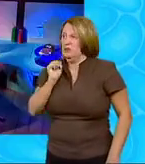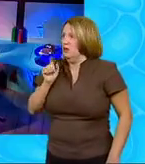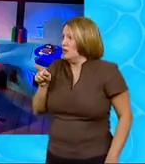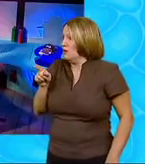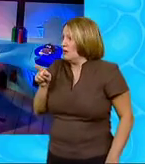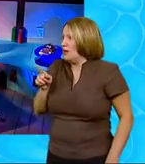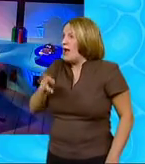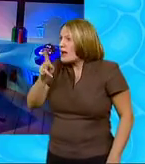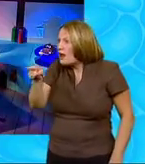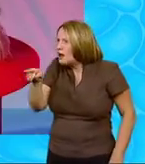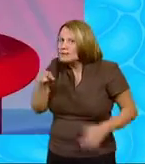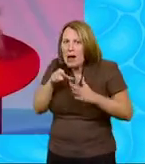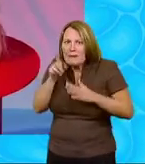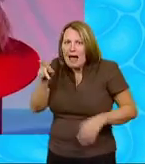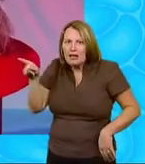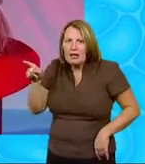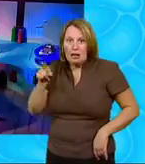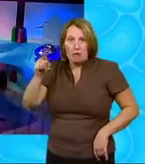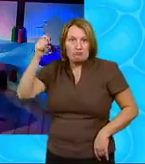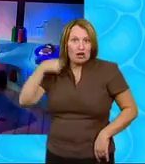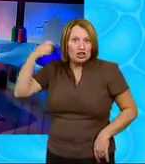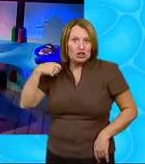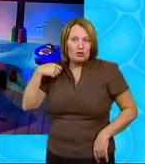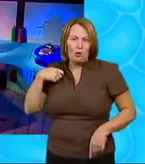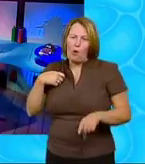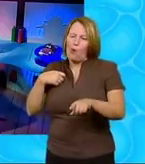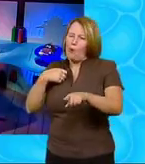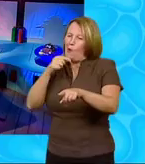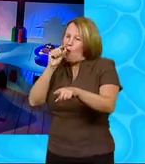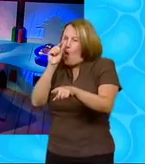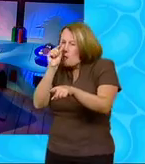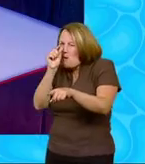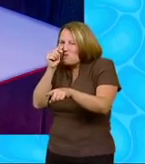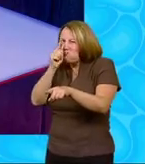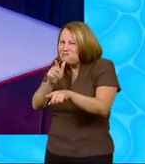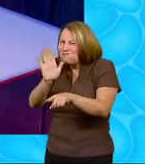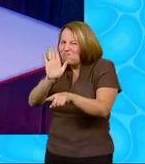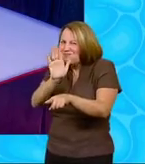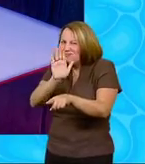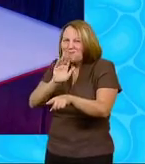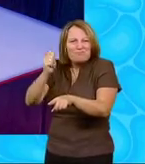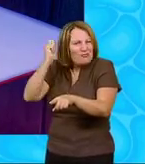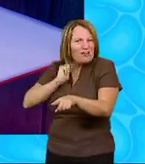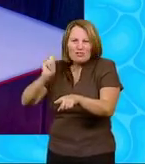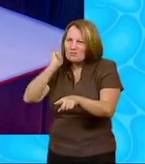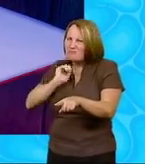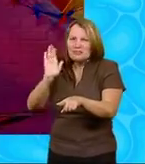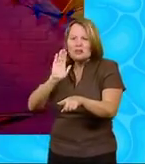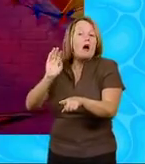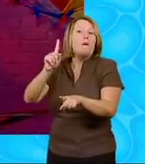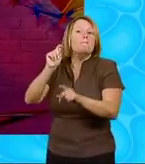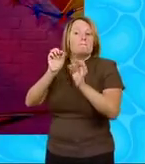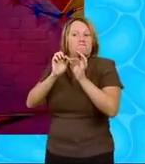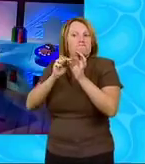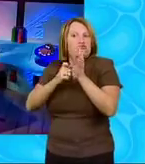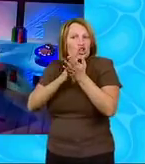Oh. Dibdab again. Yes, yes, a hairbrush! Oh, so close. It's not a hairbrush, but it is a brush. So there's a